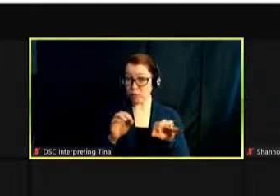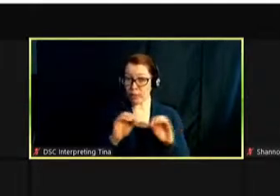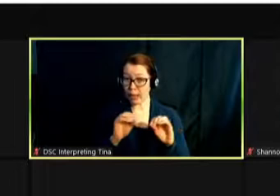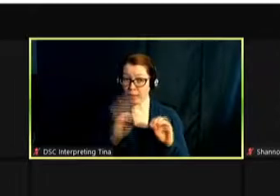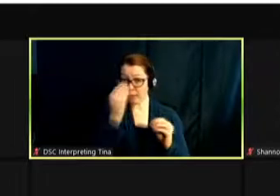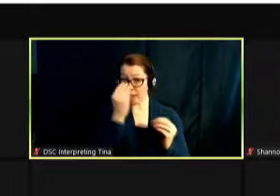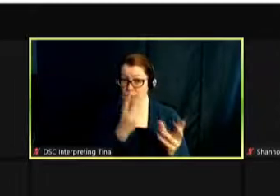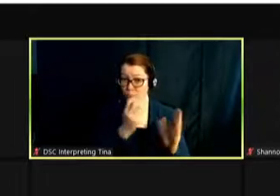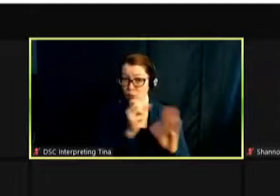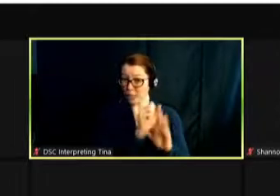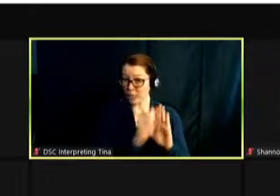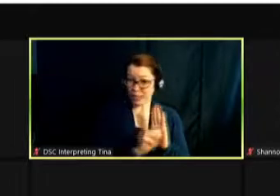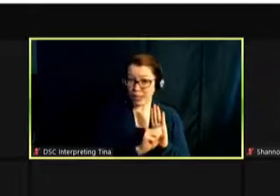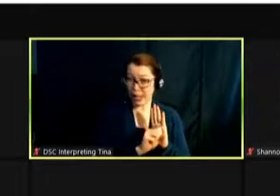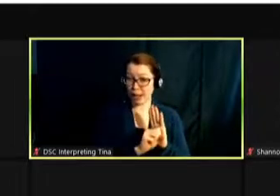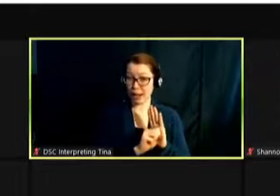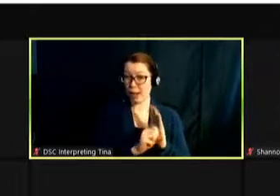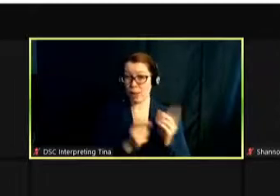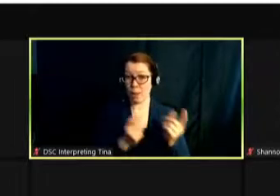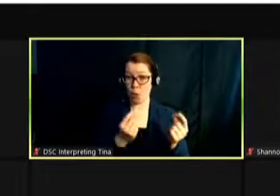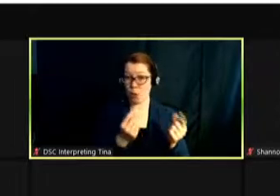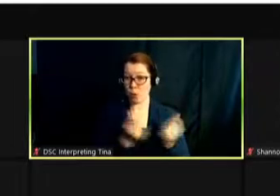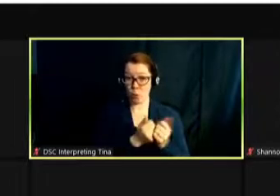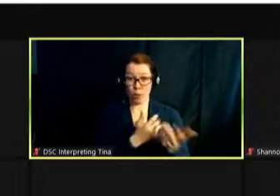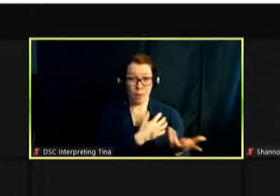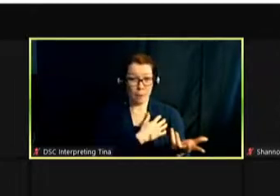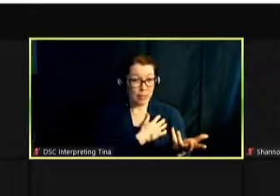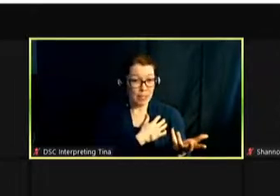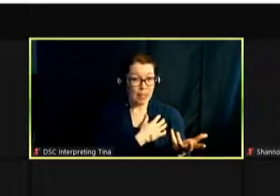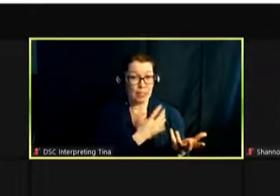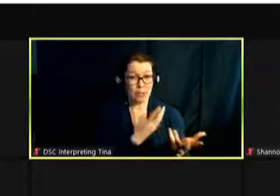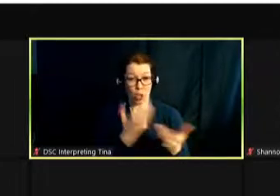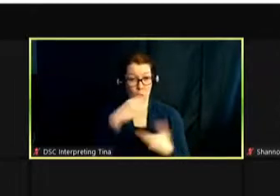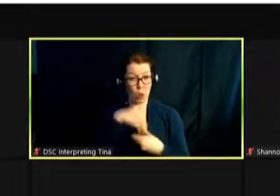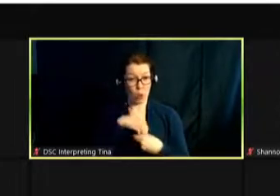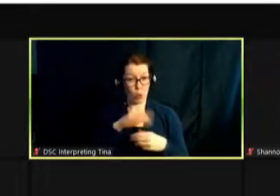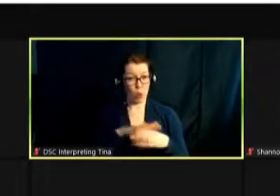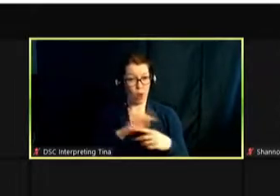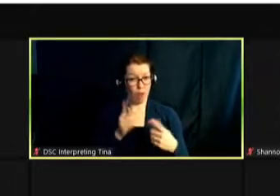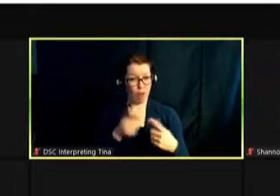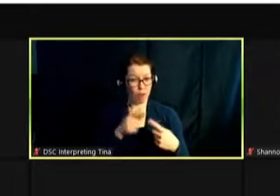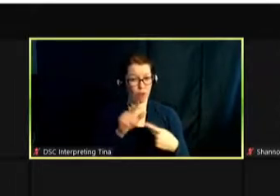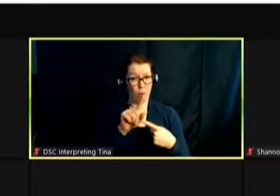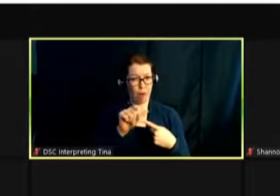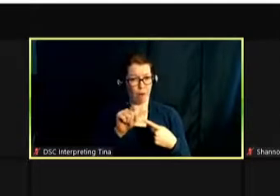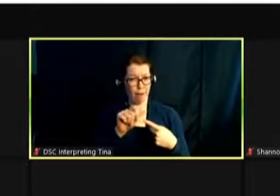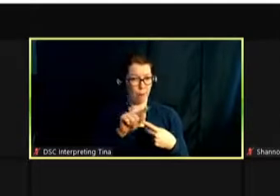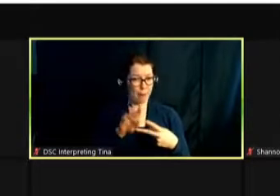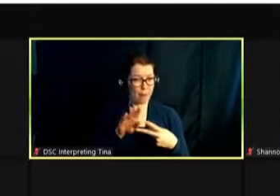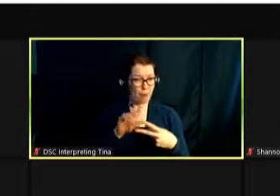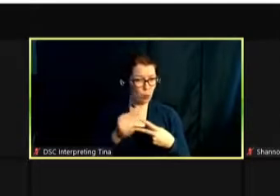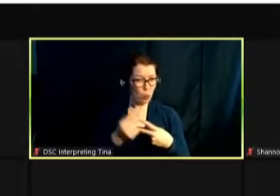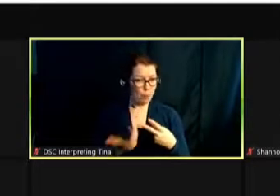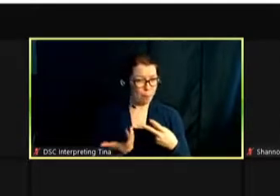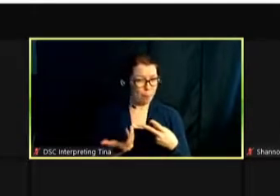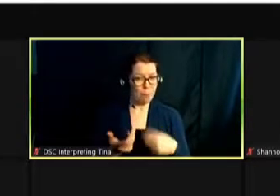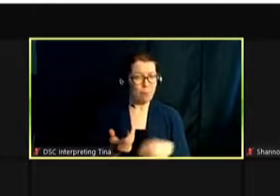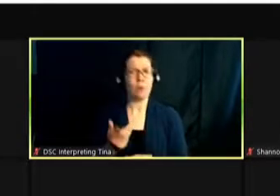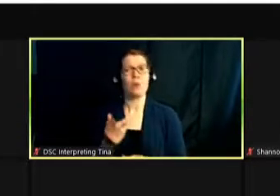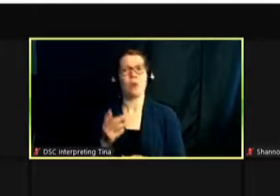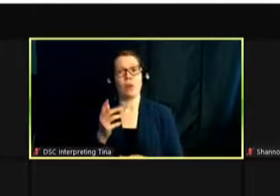the state, you know, about what to do with police officers, about including them in on that first group? You know, Amy, I'll be very transparent.